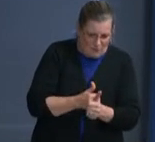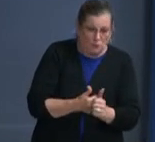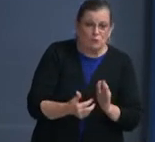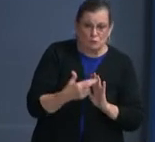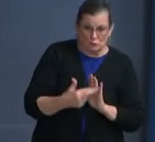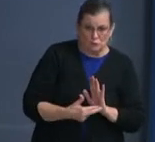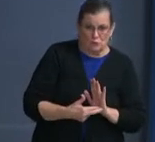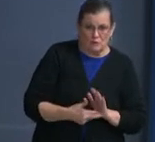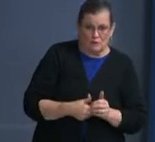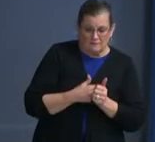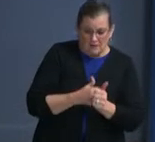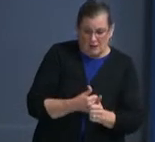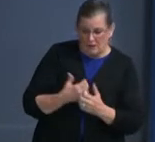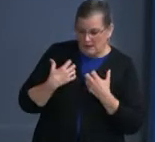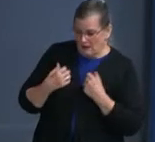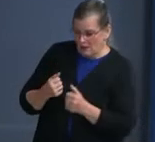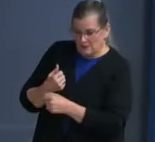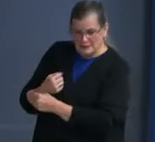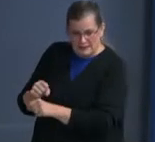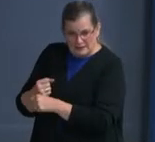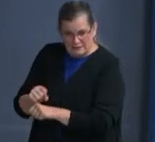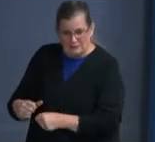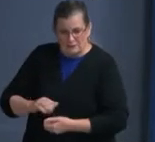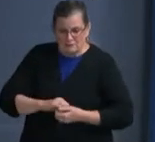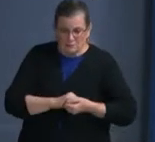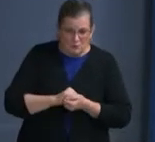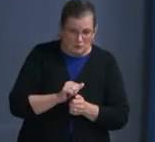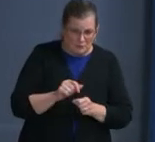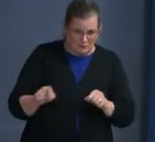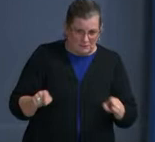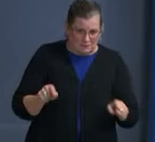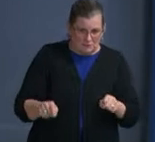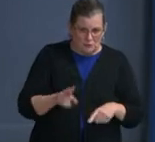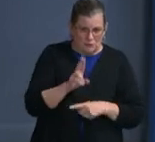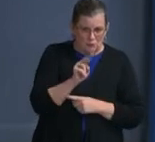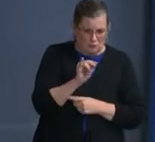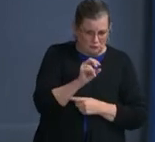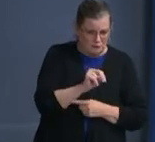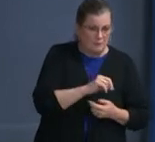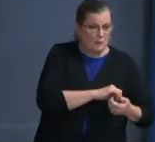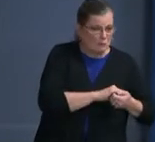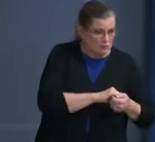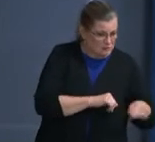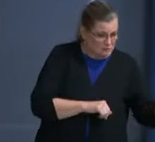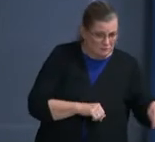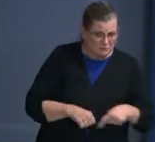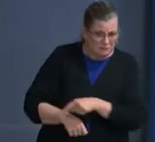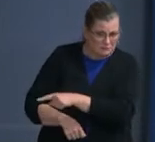we have collaborated with our union partners along with our school communities.